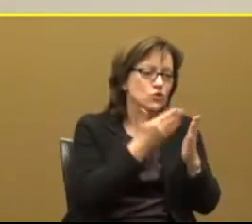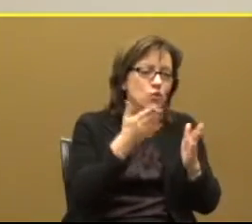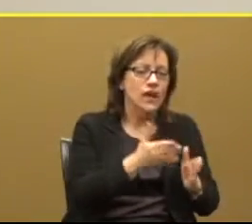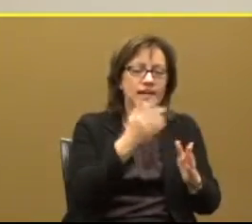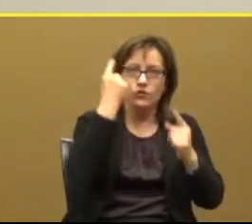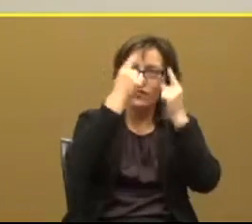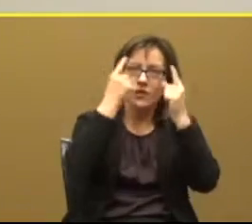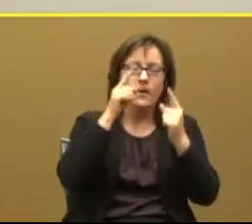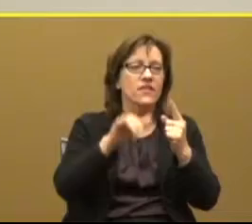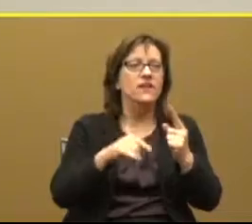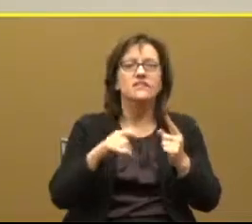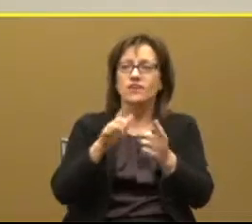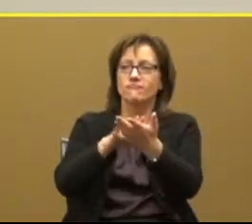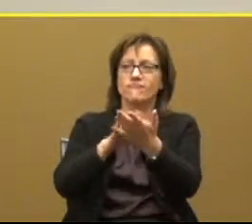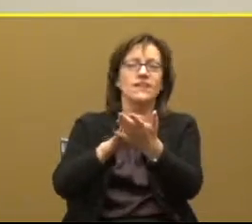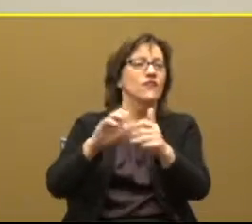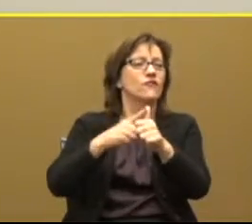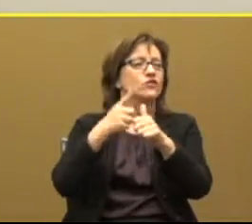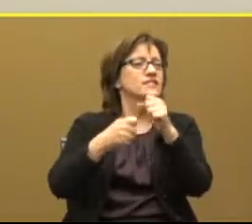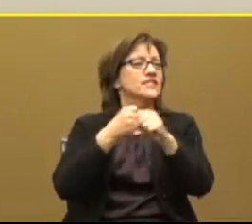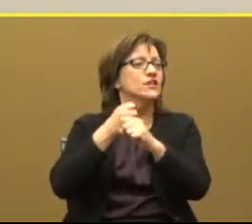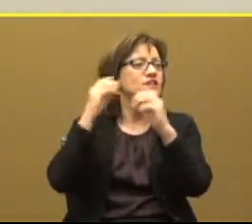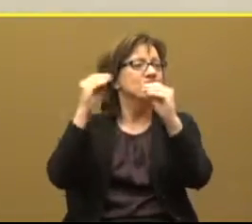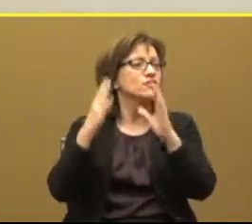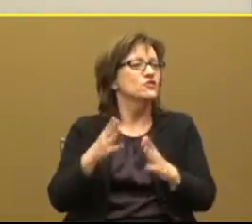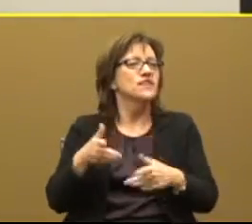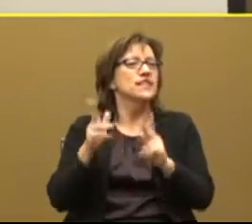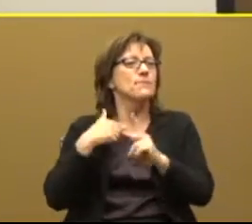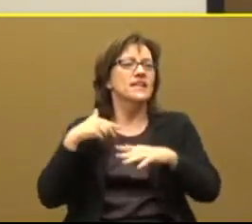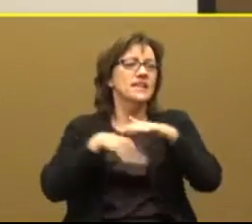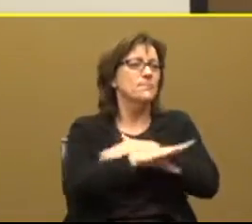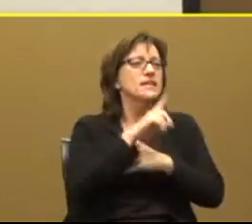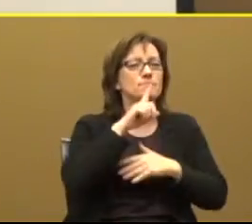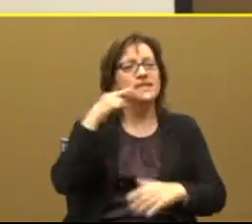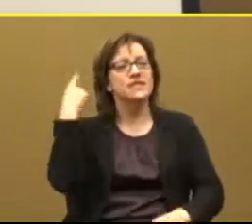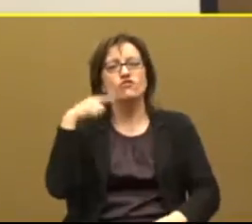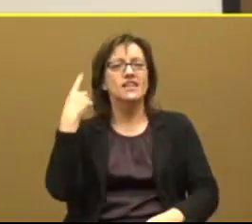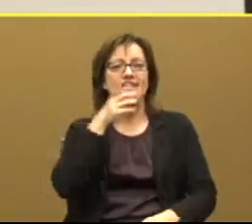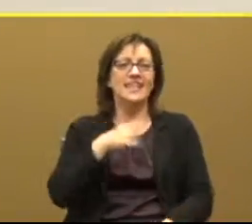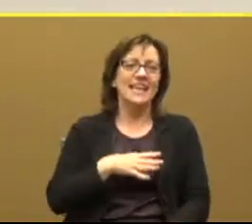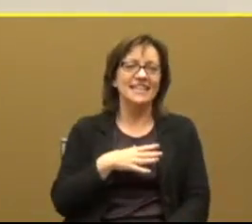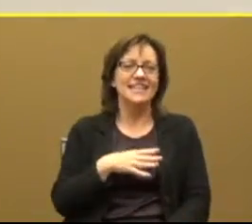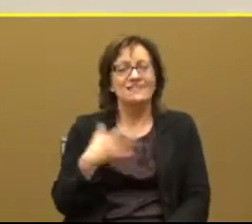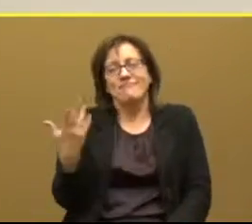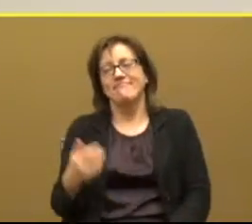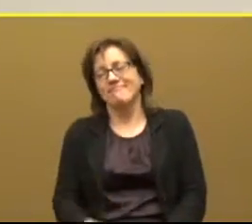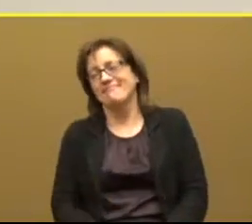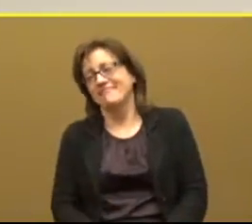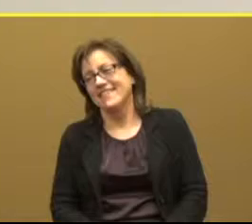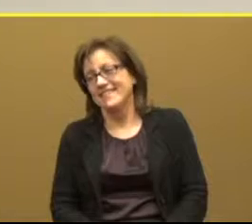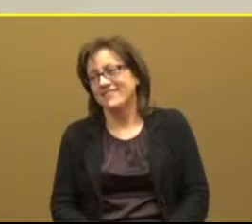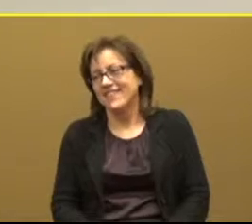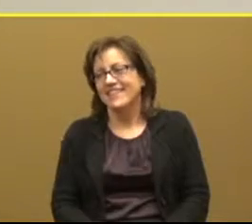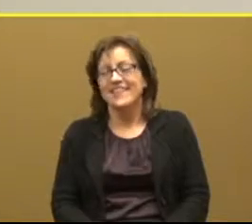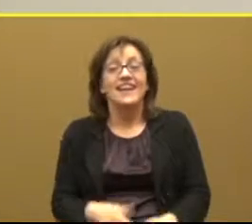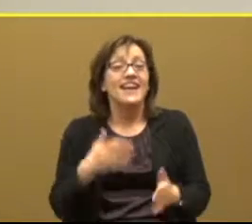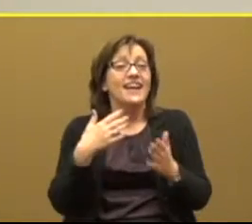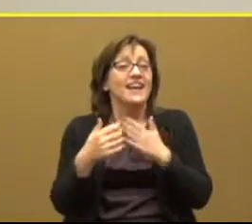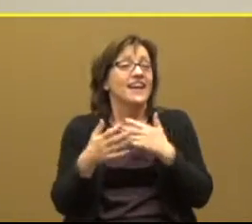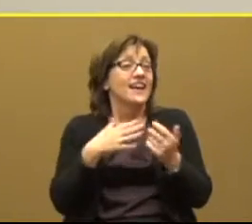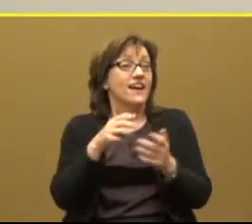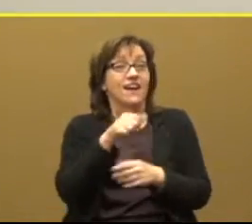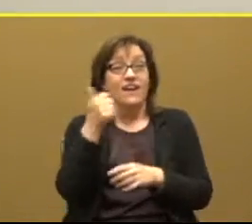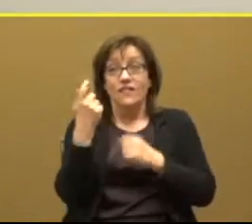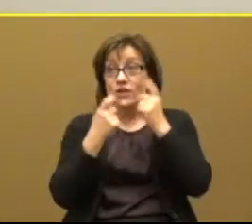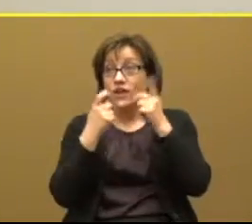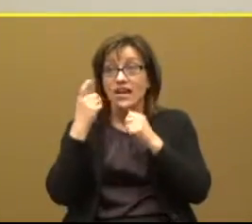yes, kudos to the first year teacher who let me go in there and be the crazy lady that I am every day. So other questions? Because I